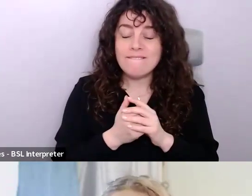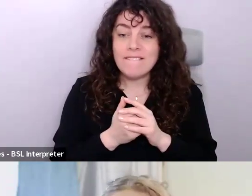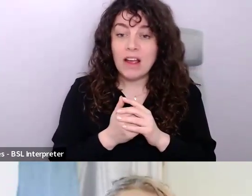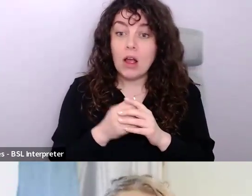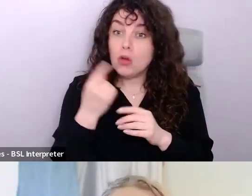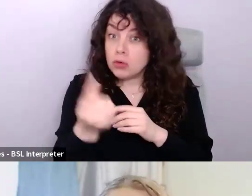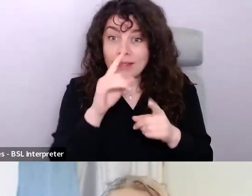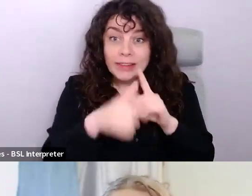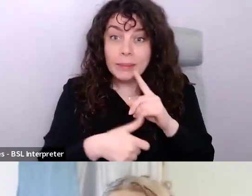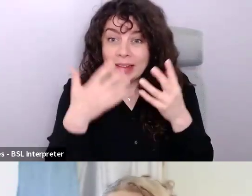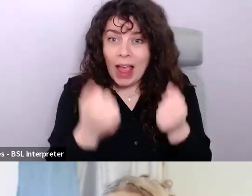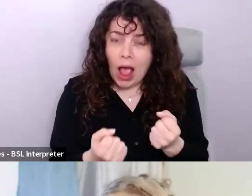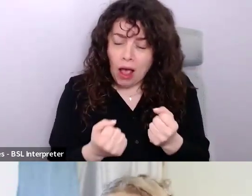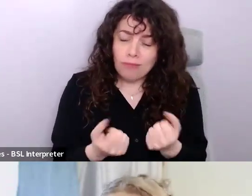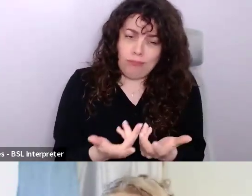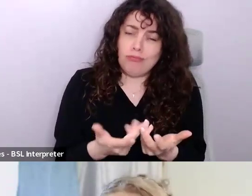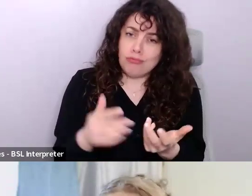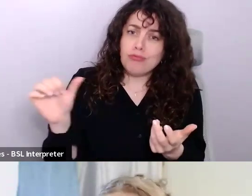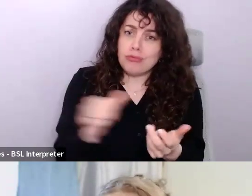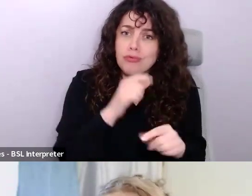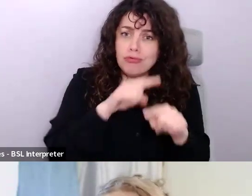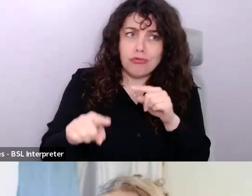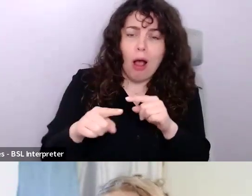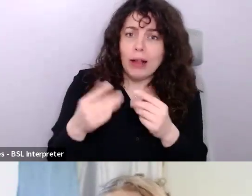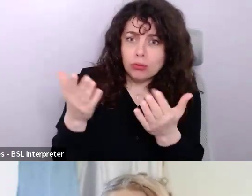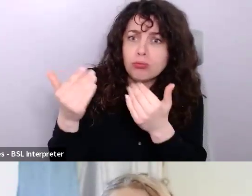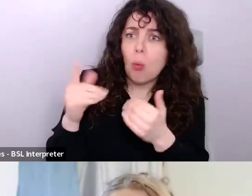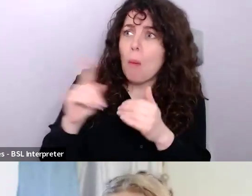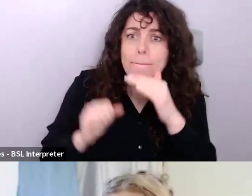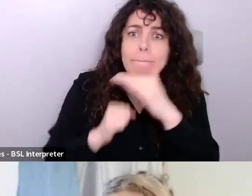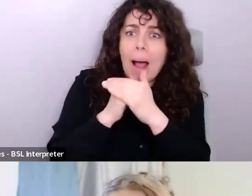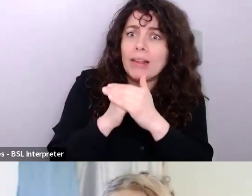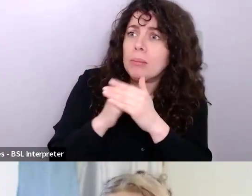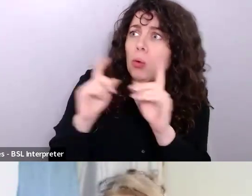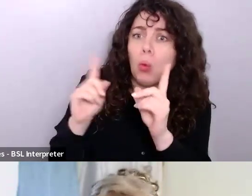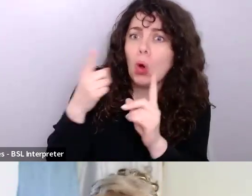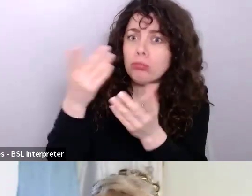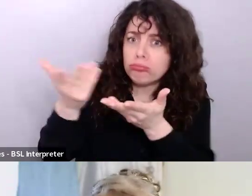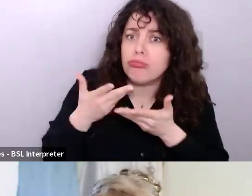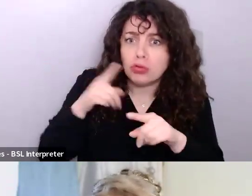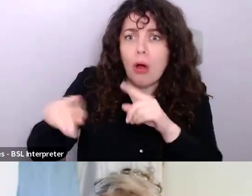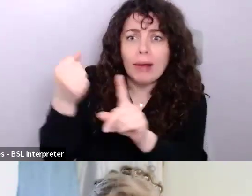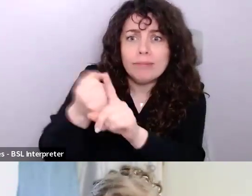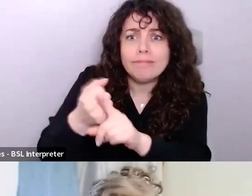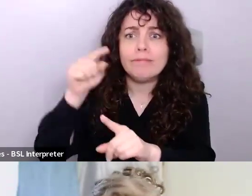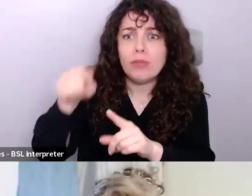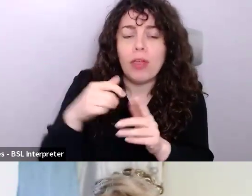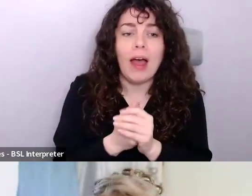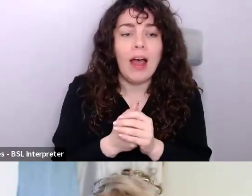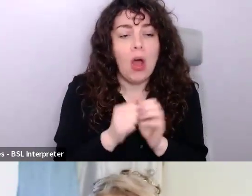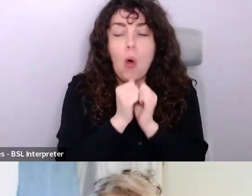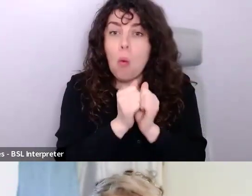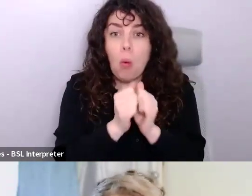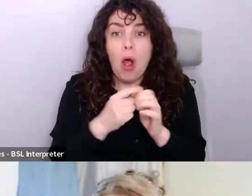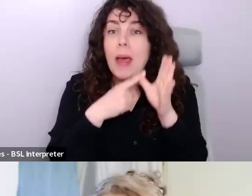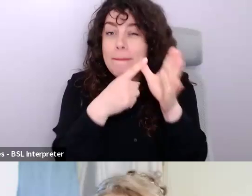have a disability, you owe it to yourself to try and maximize what you can get. So remember, it's always worth applying because of the huge